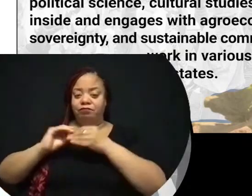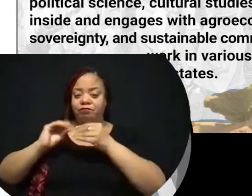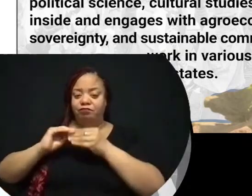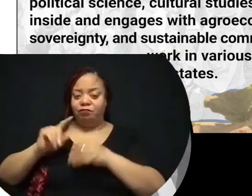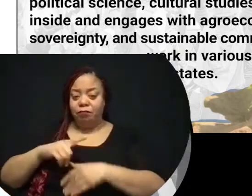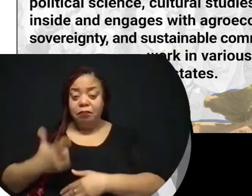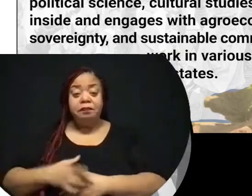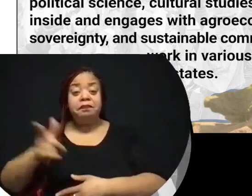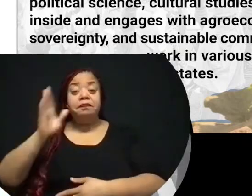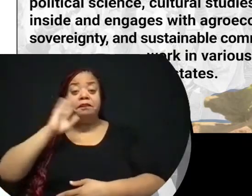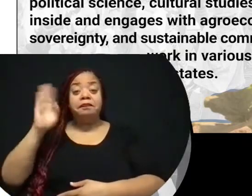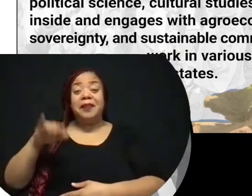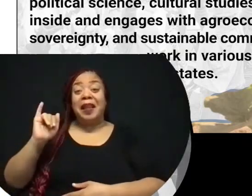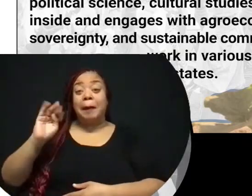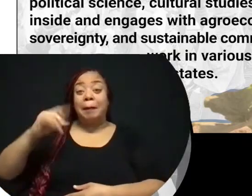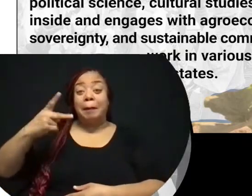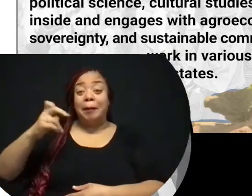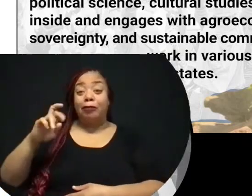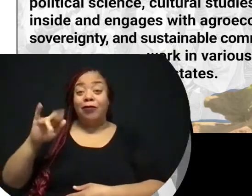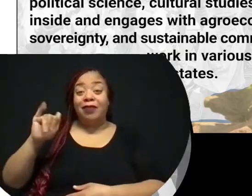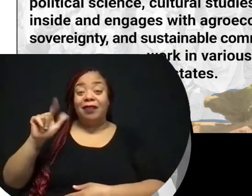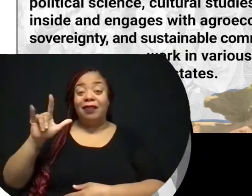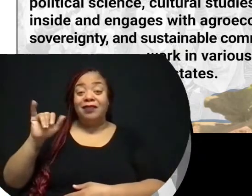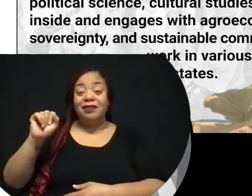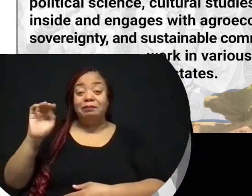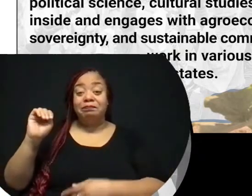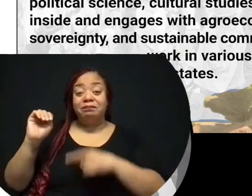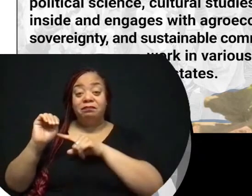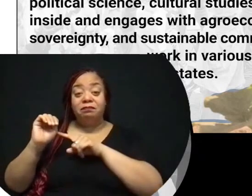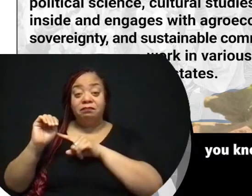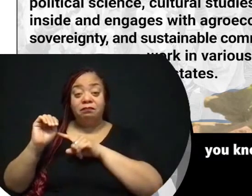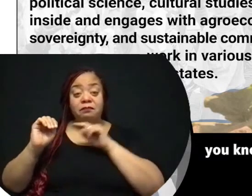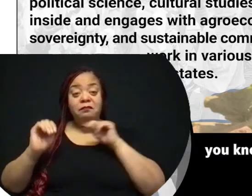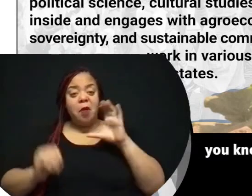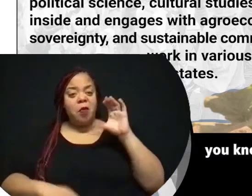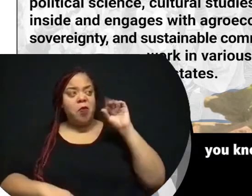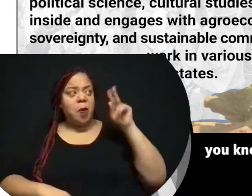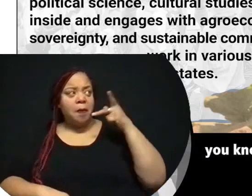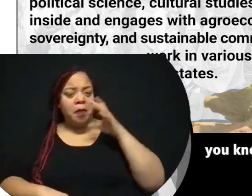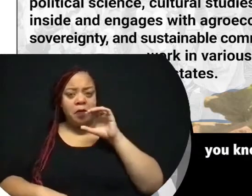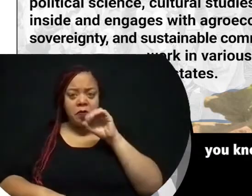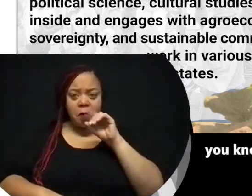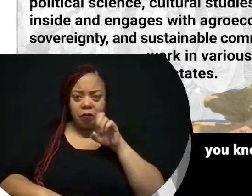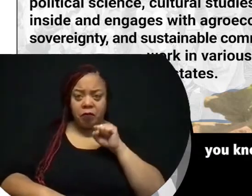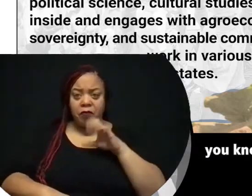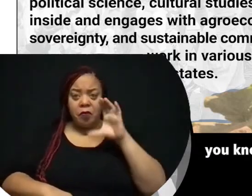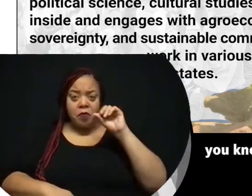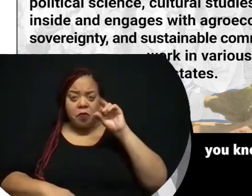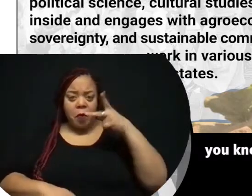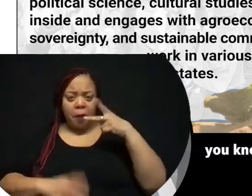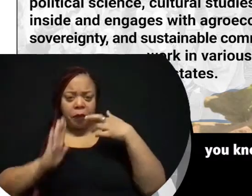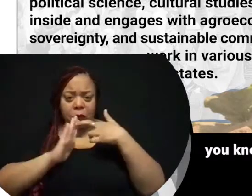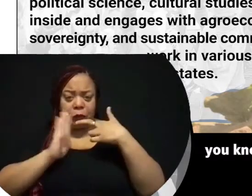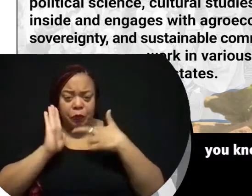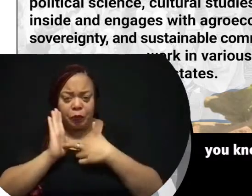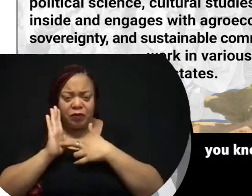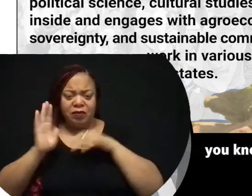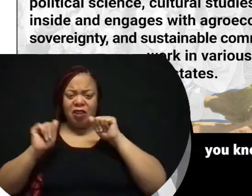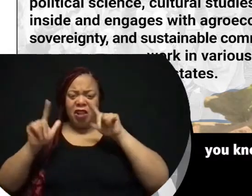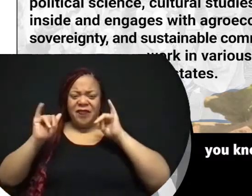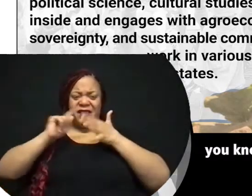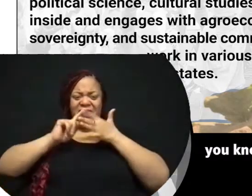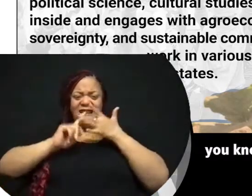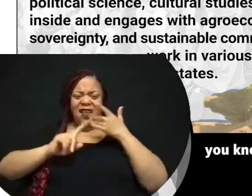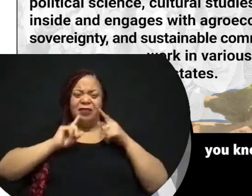to share and express as humans in those kind of ways, you know, and they do have a lot of zoning, coding,